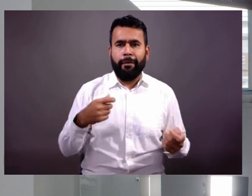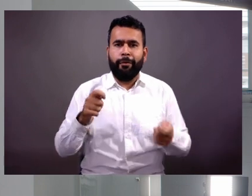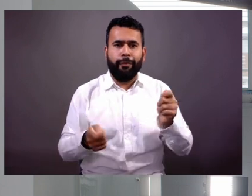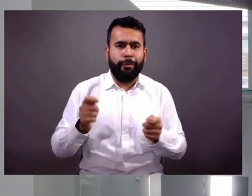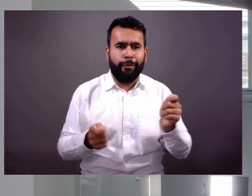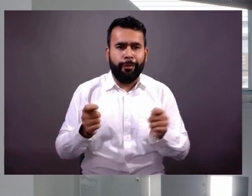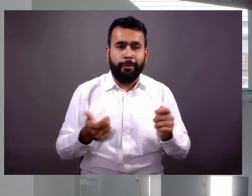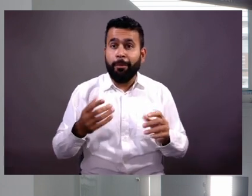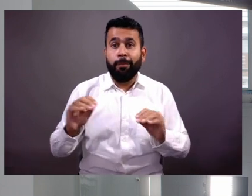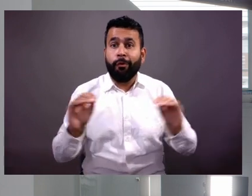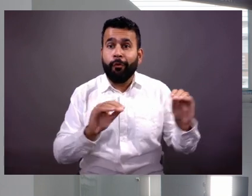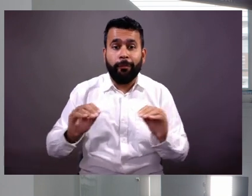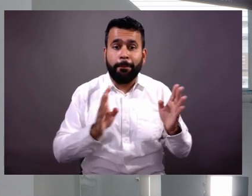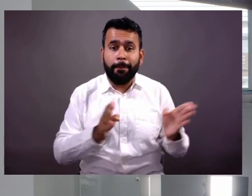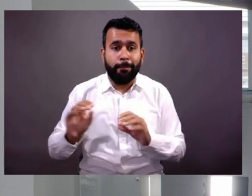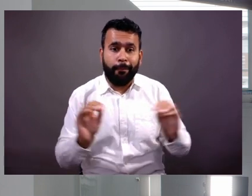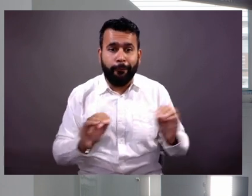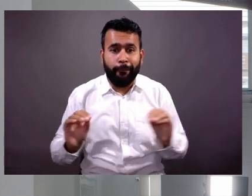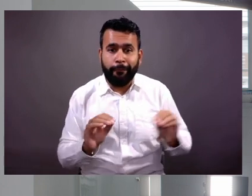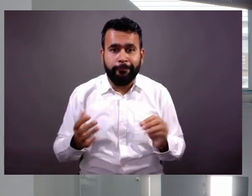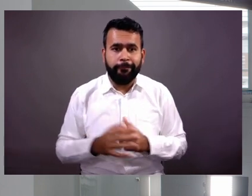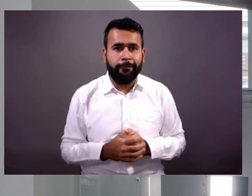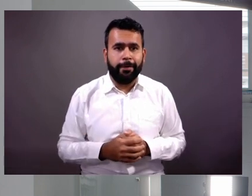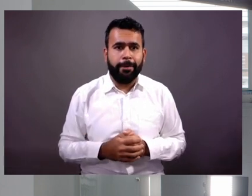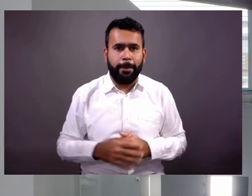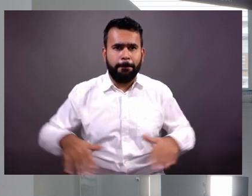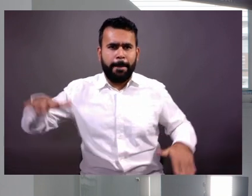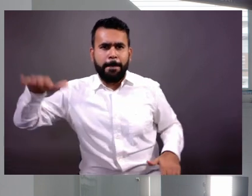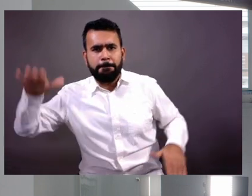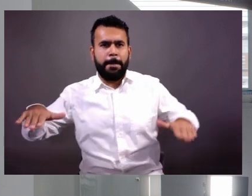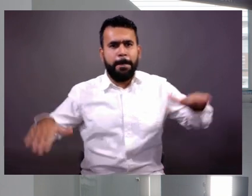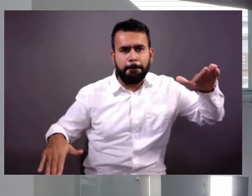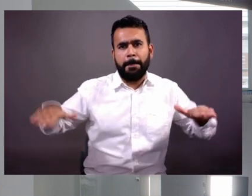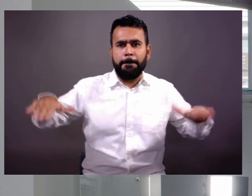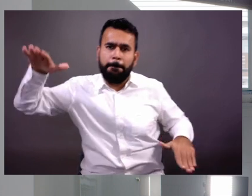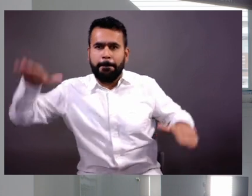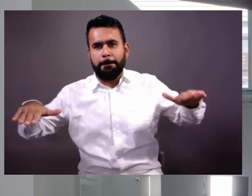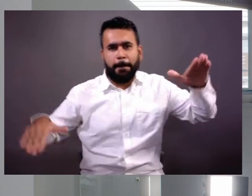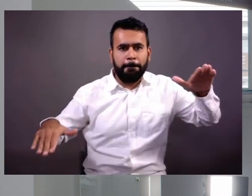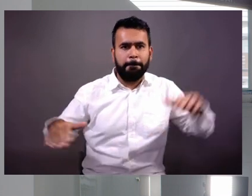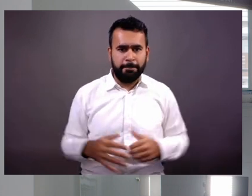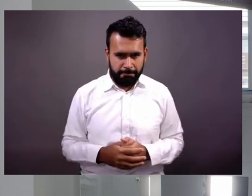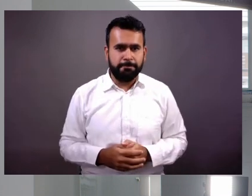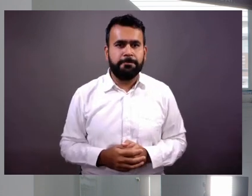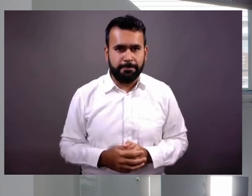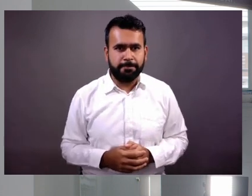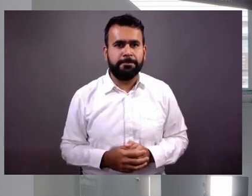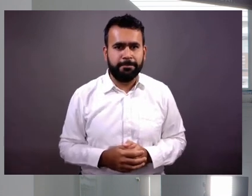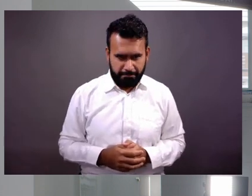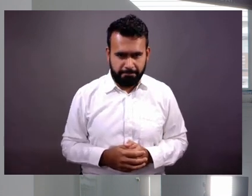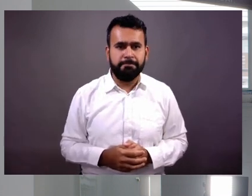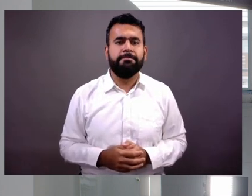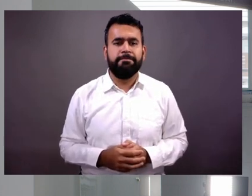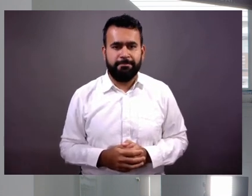to here, I'm alternating. Boom, prep, prep, prep, prep, boom. So